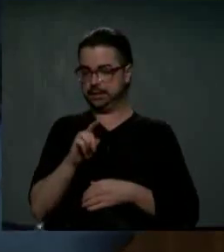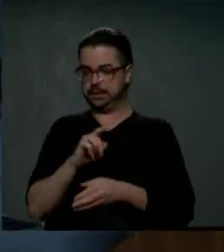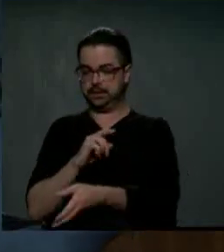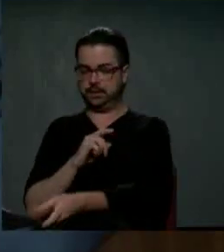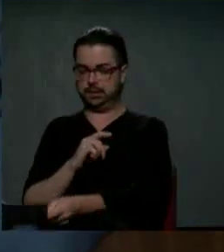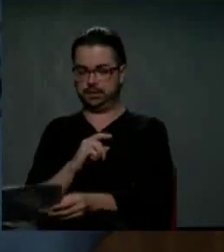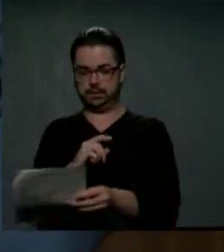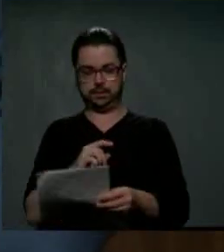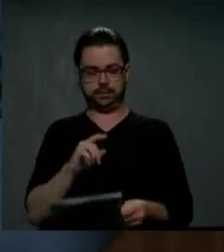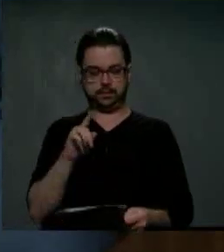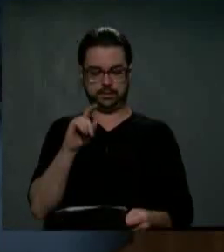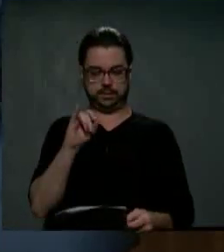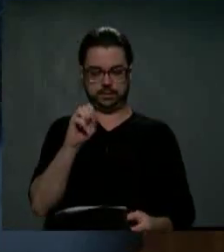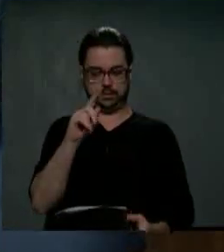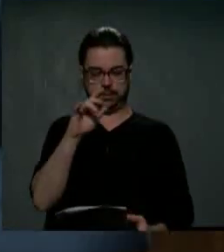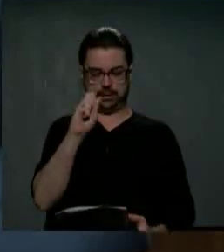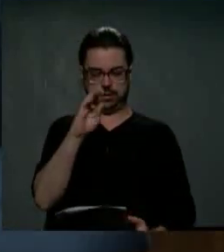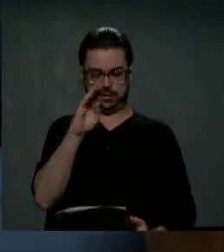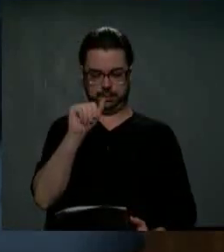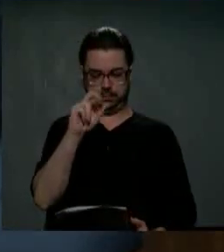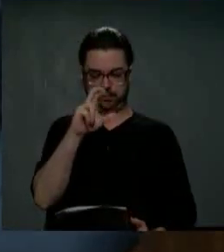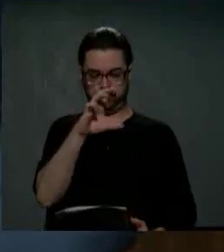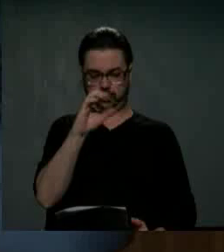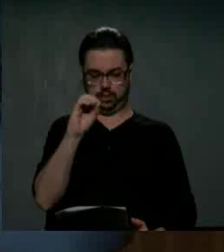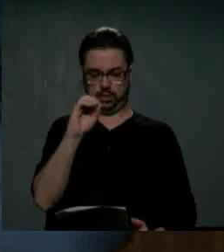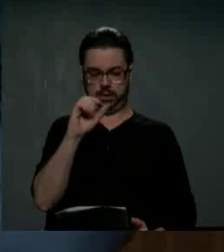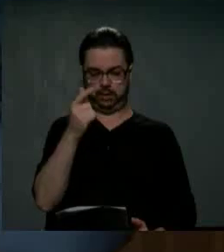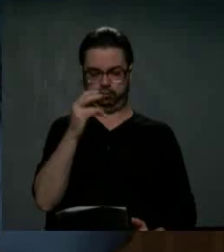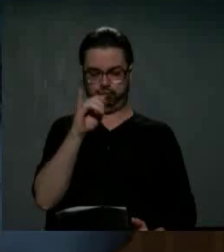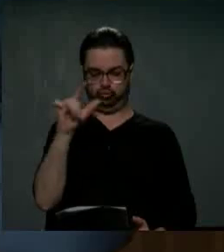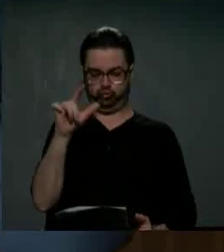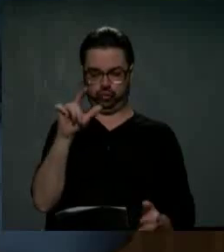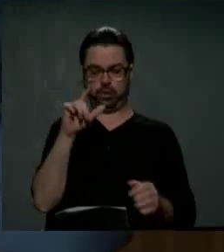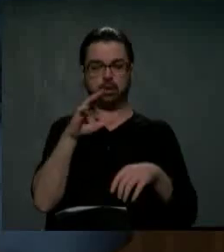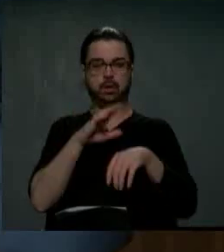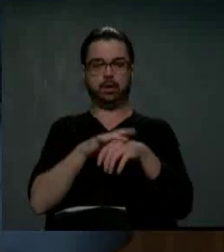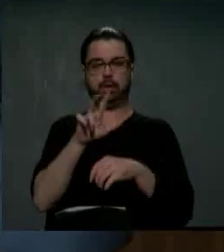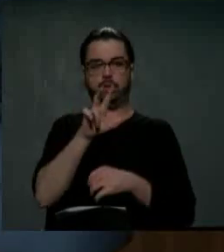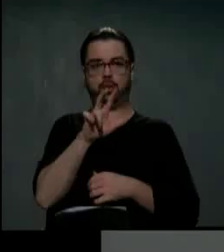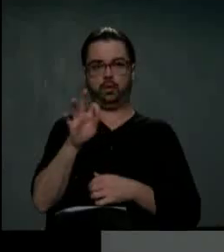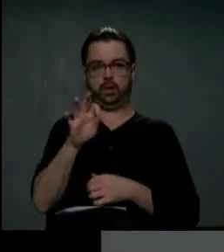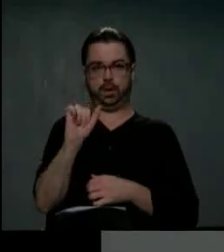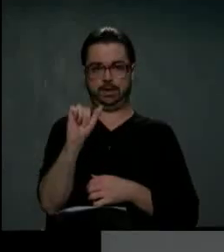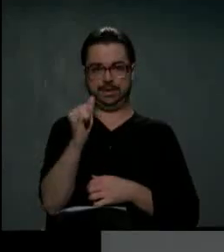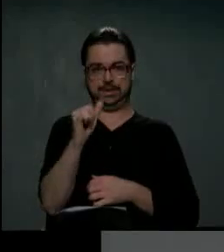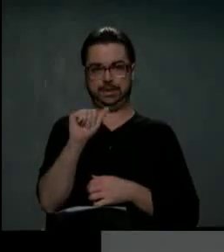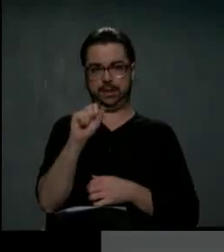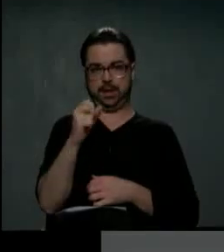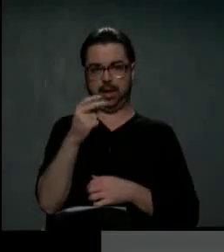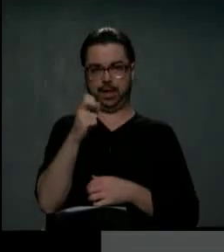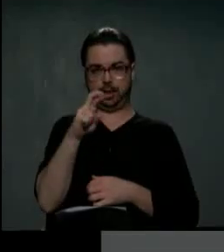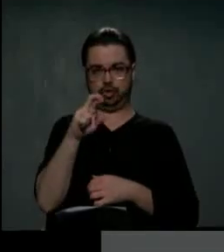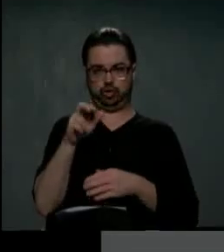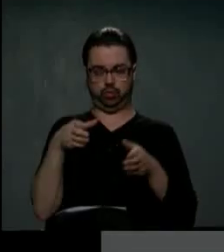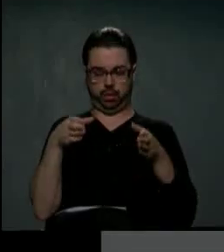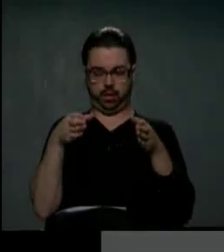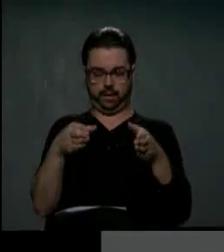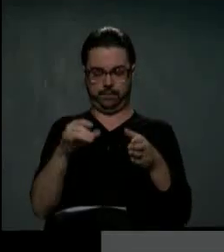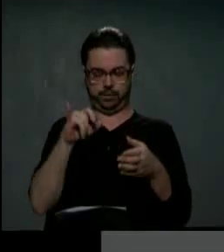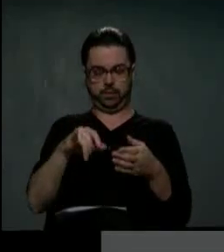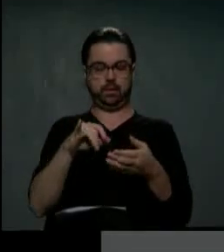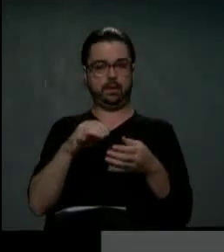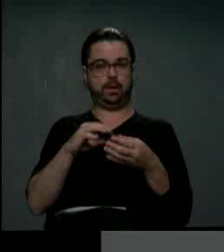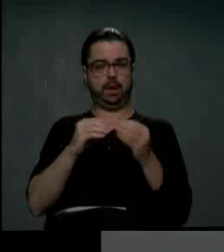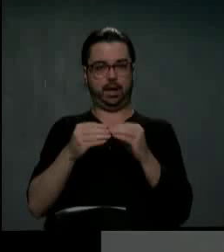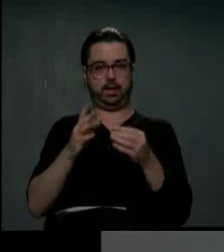Bar and Grill, which is actually now an event center, short form PCD, located at 3910 Asher Avenue. This item was deferred